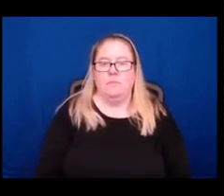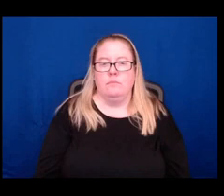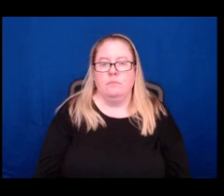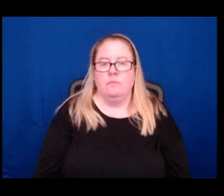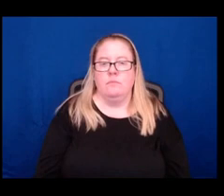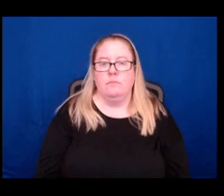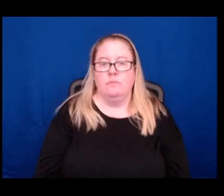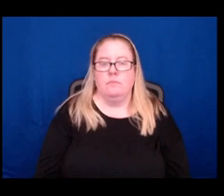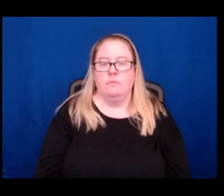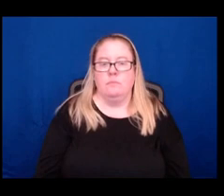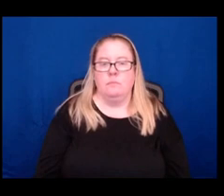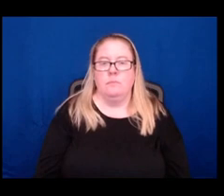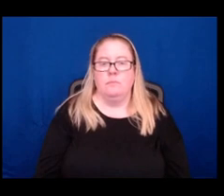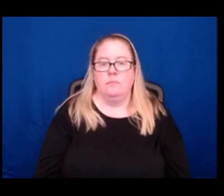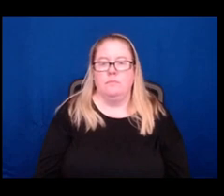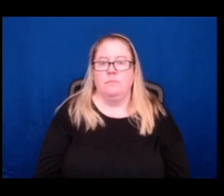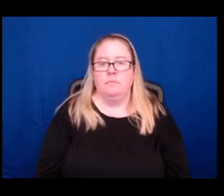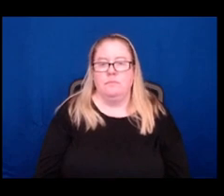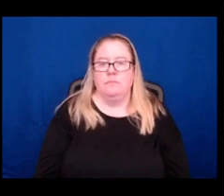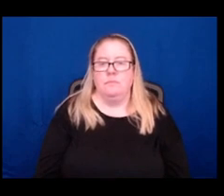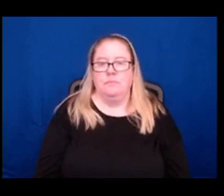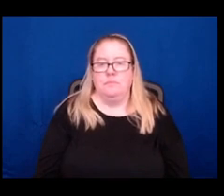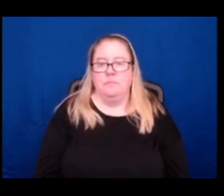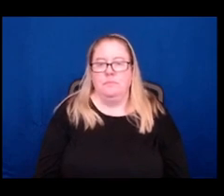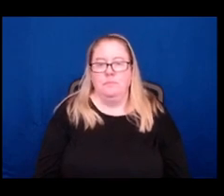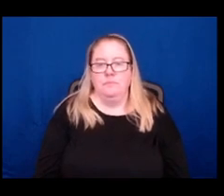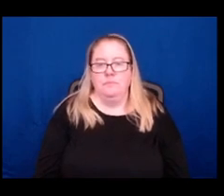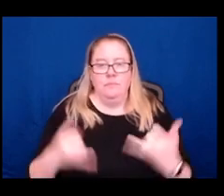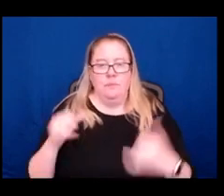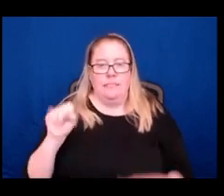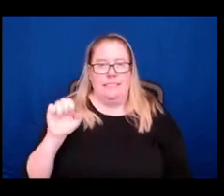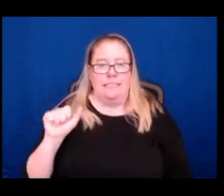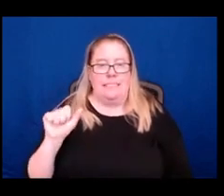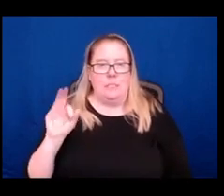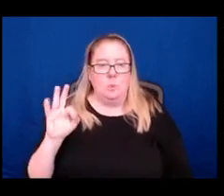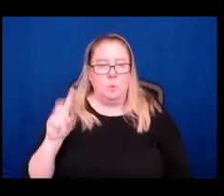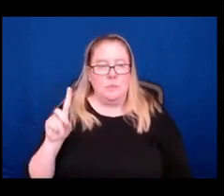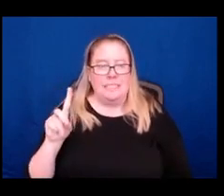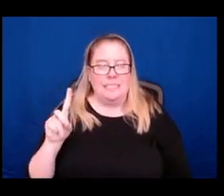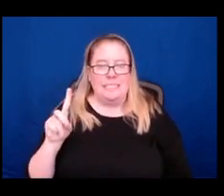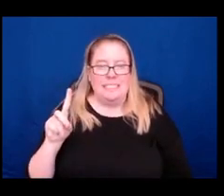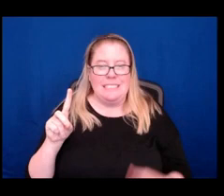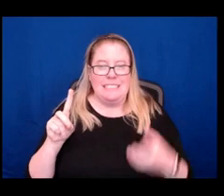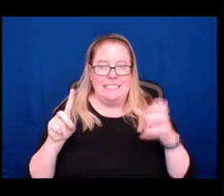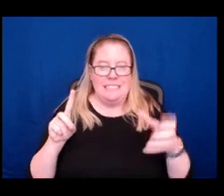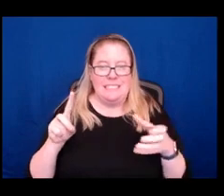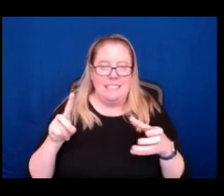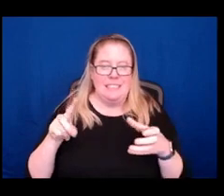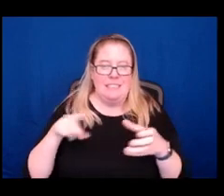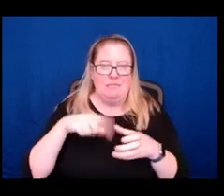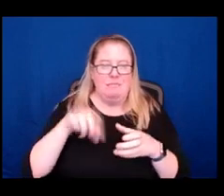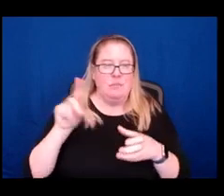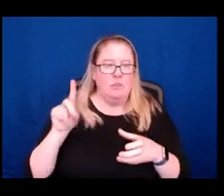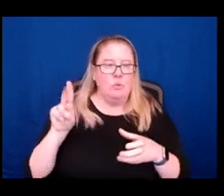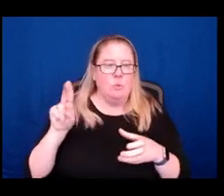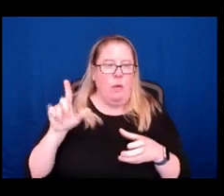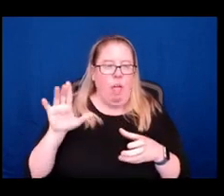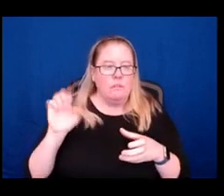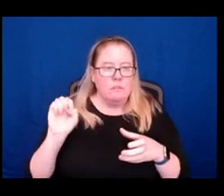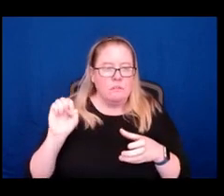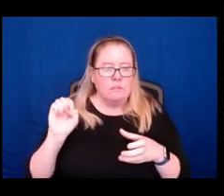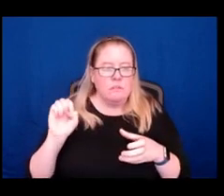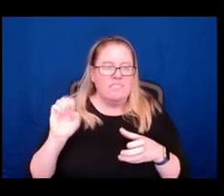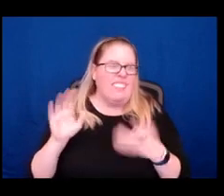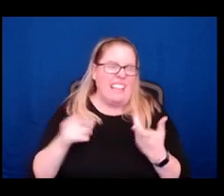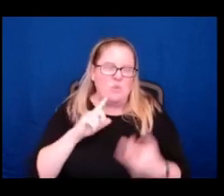So I've got my seaweed seasoning dulse over here. Dulse is really just nori. If you're